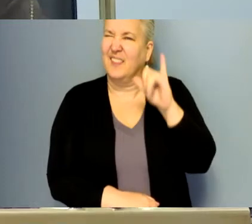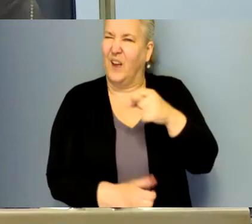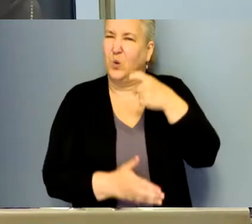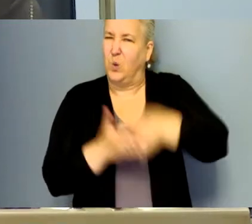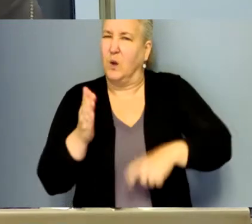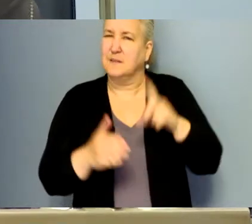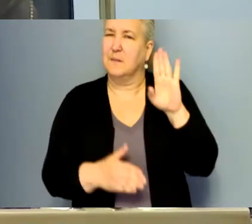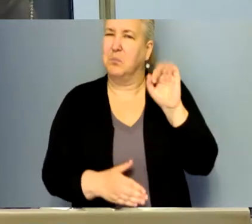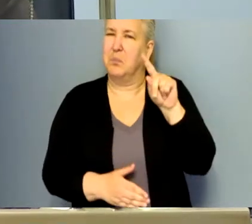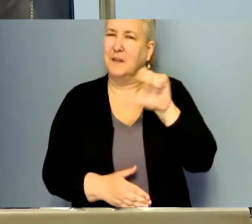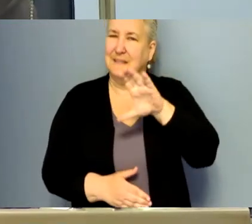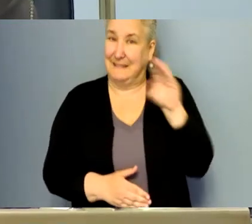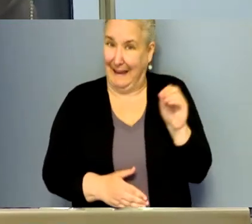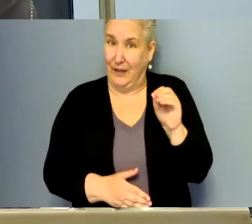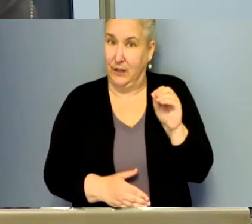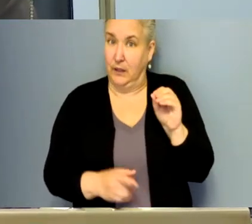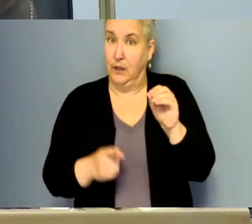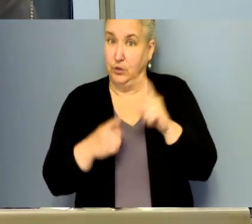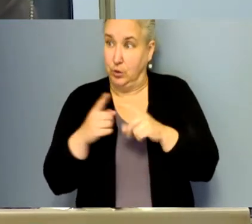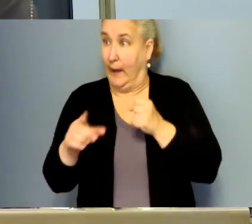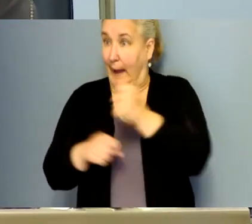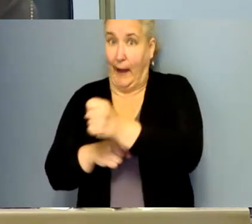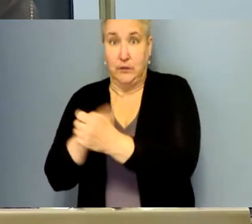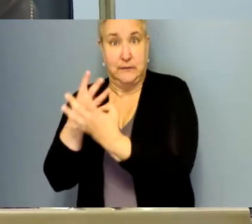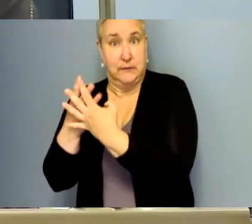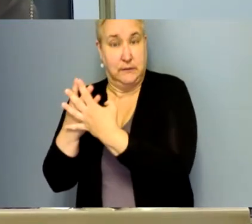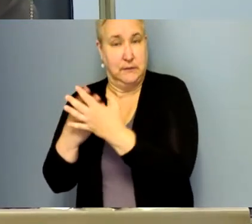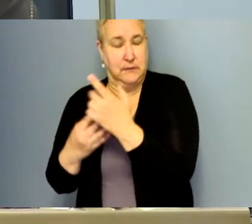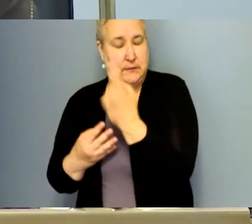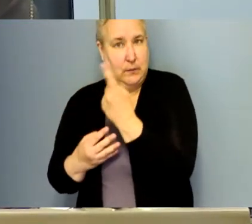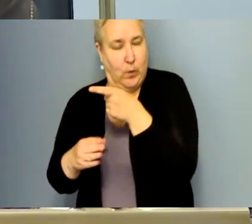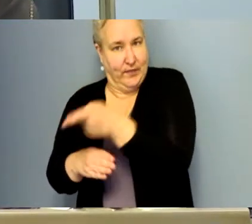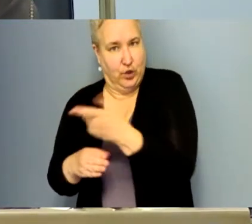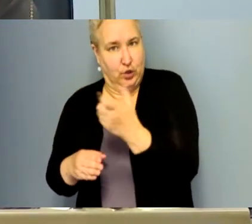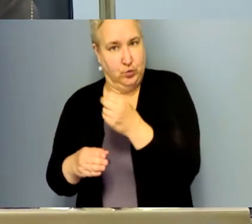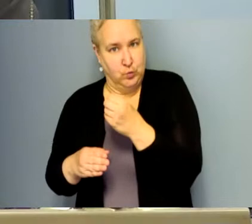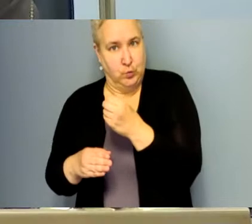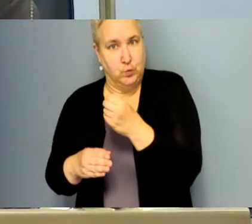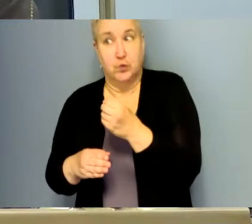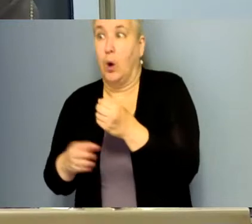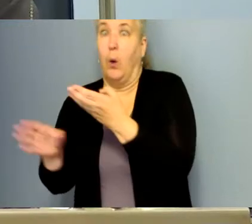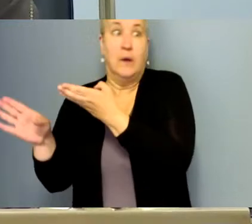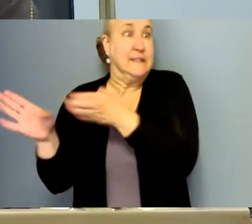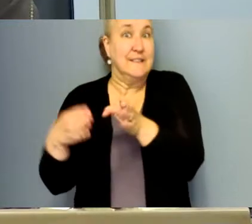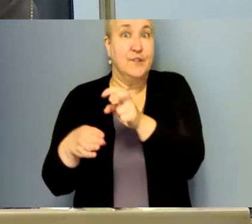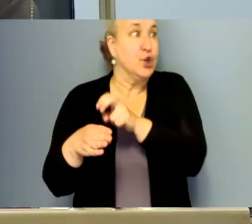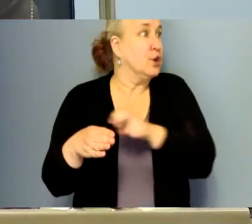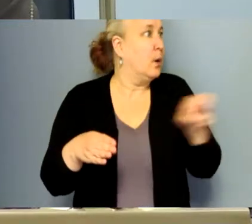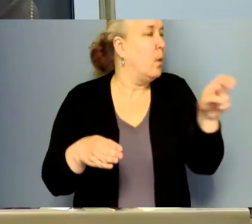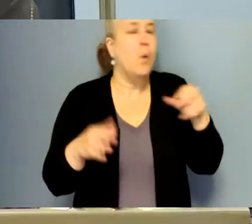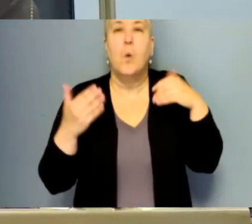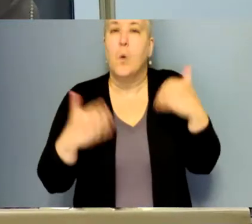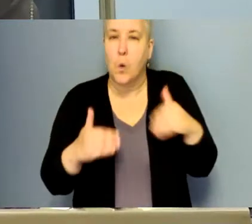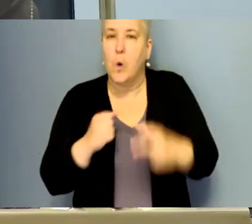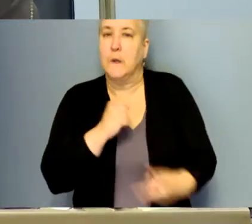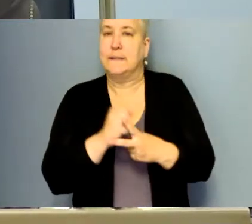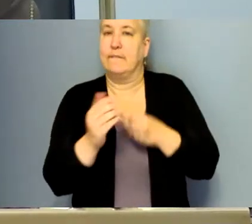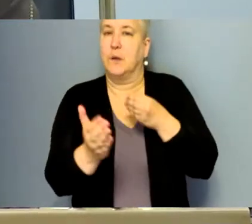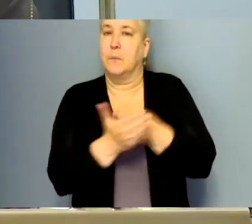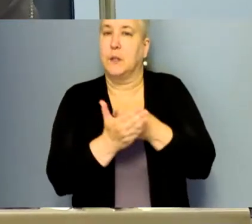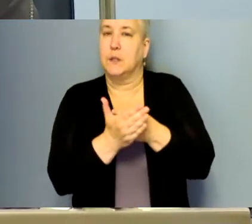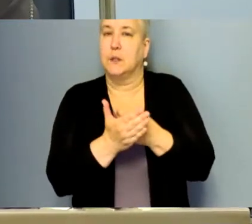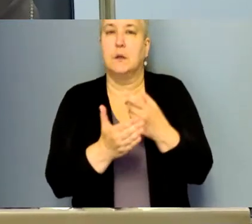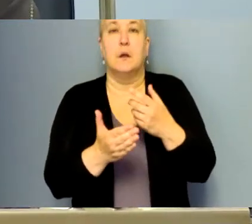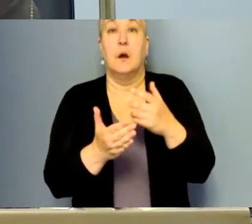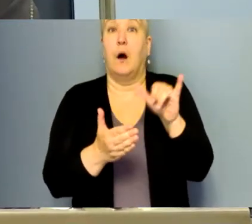County to house an inmate in there. So there's a financial savings in this program also. But most importantly,